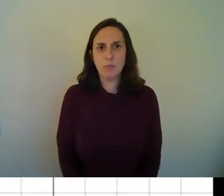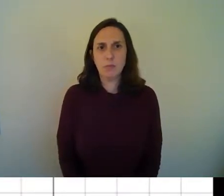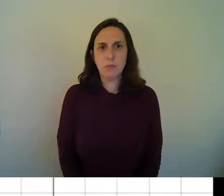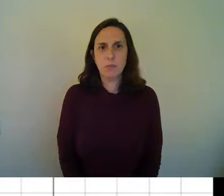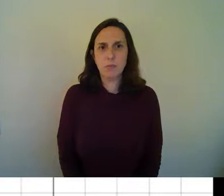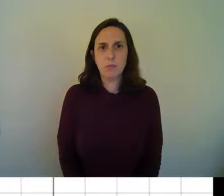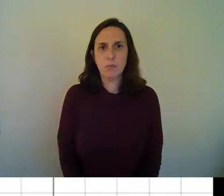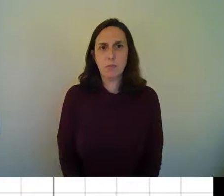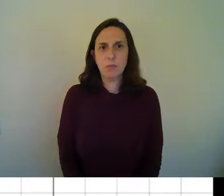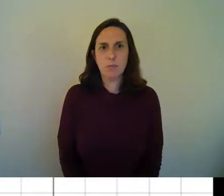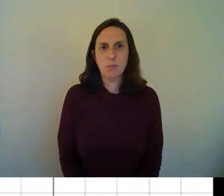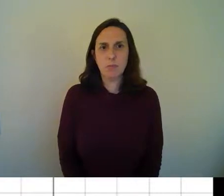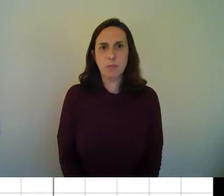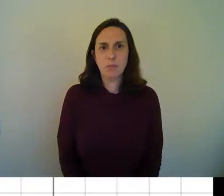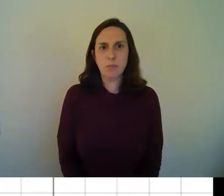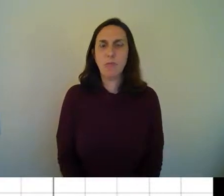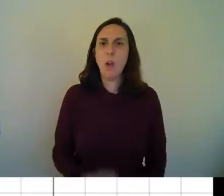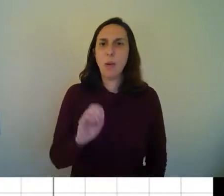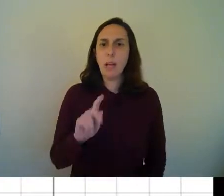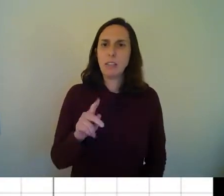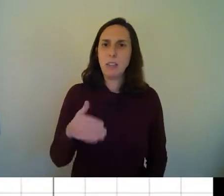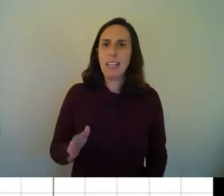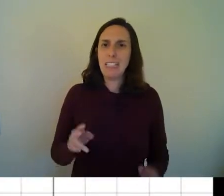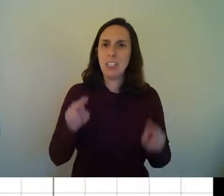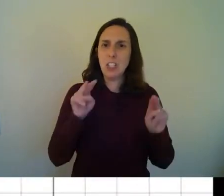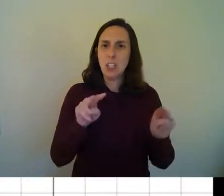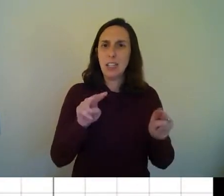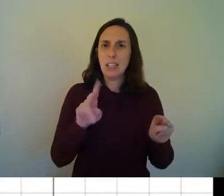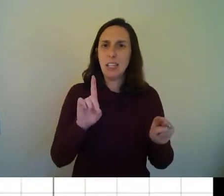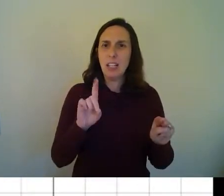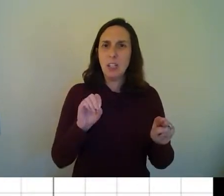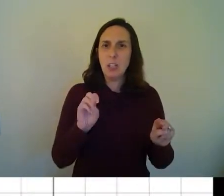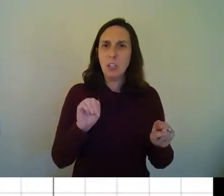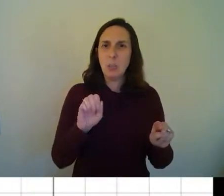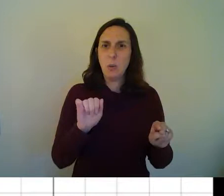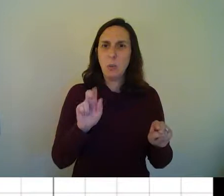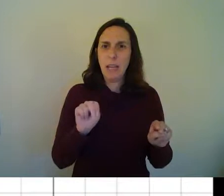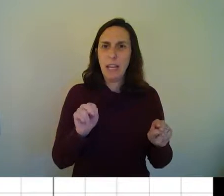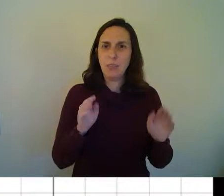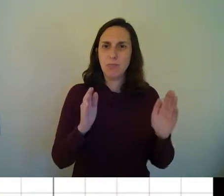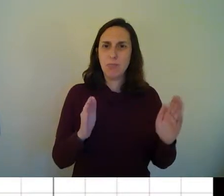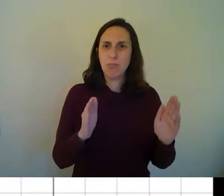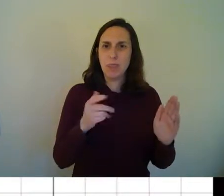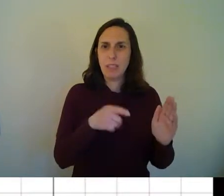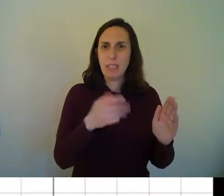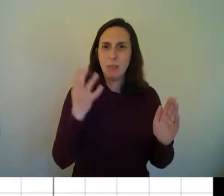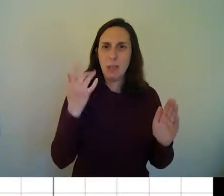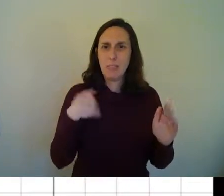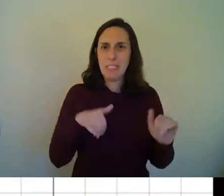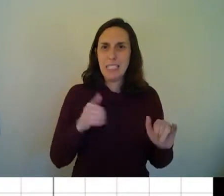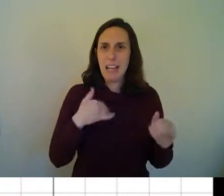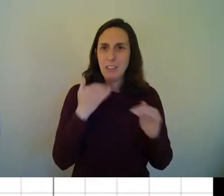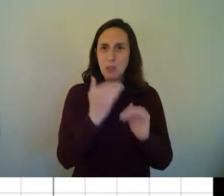All right, so let's look at the domain of this, because we still have this